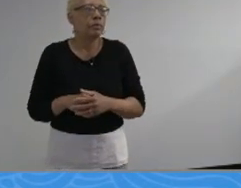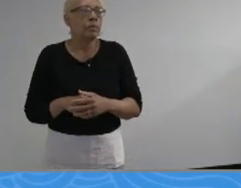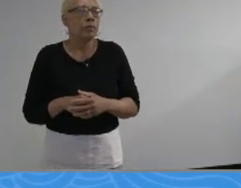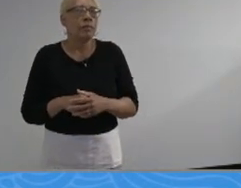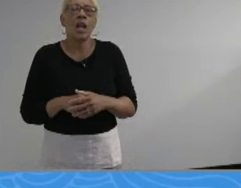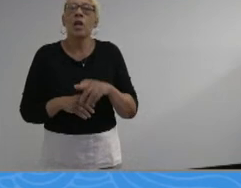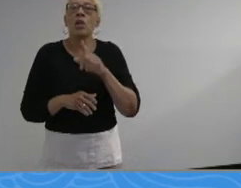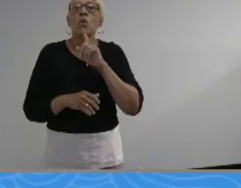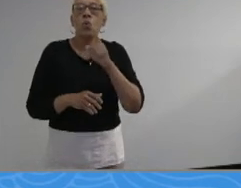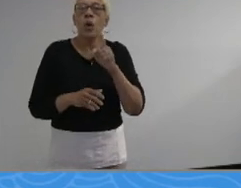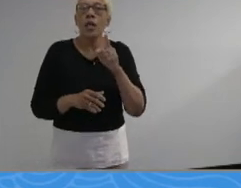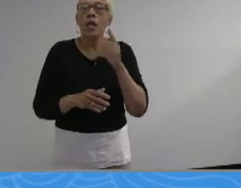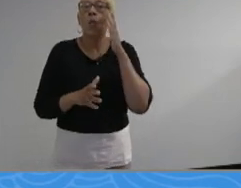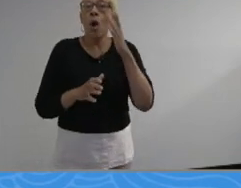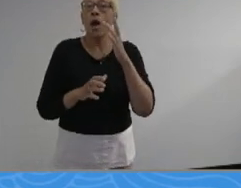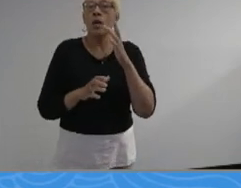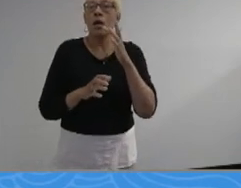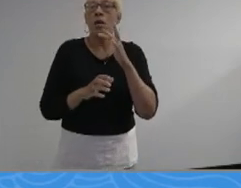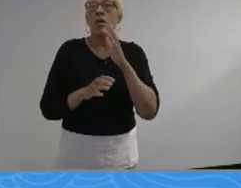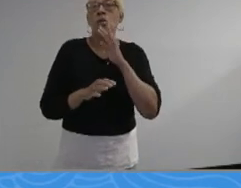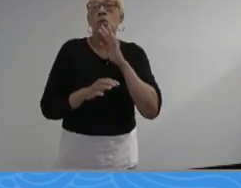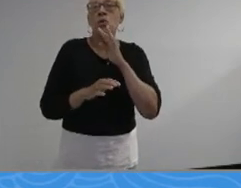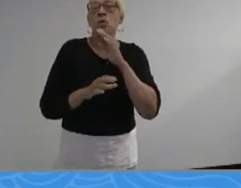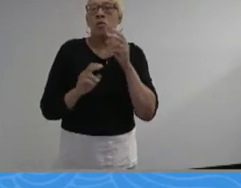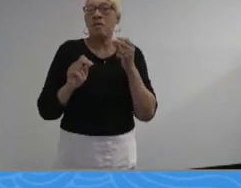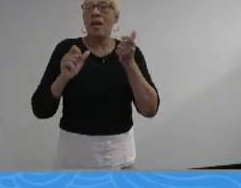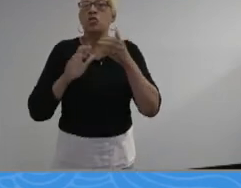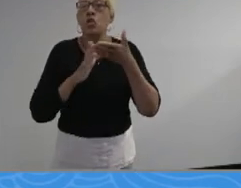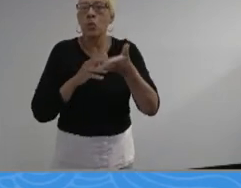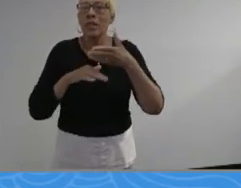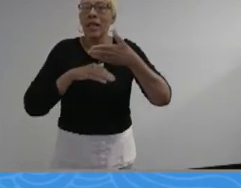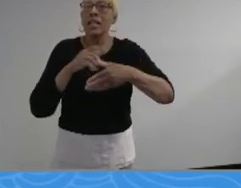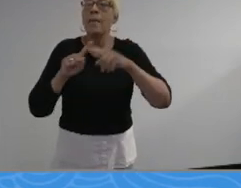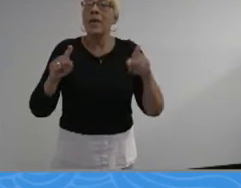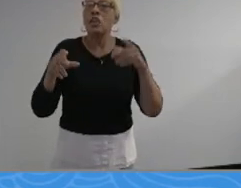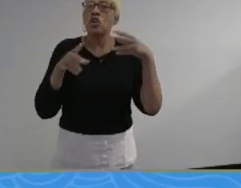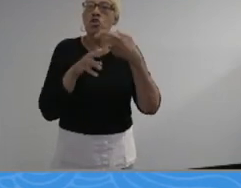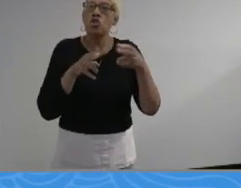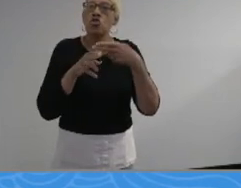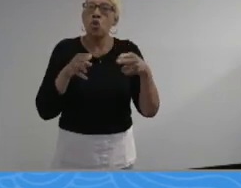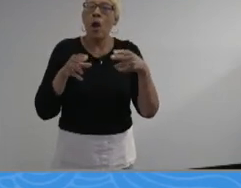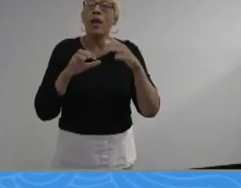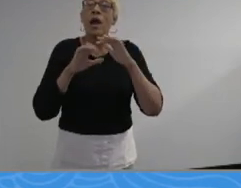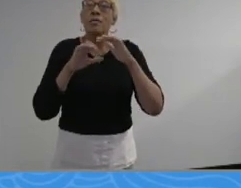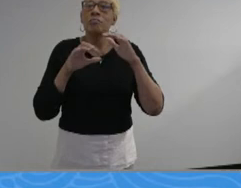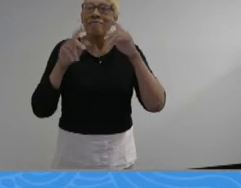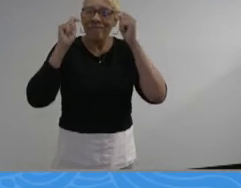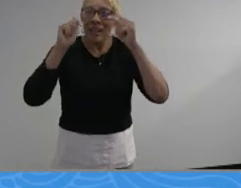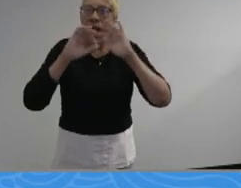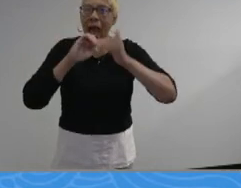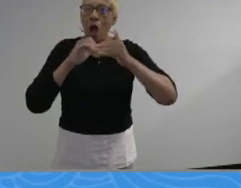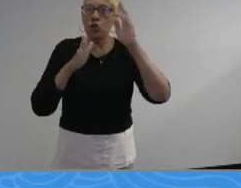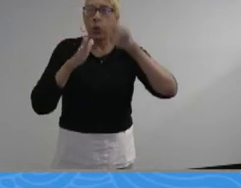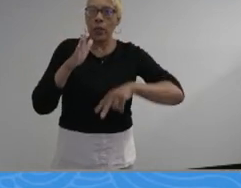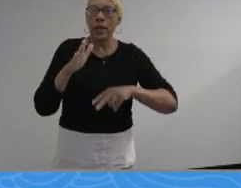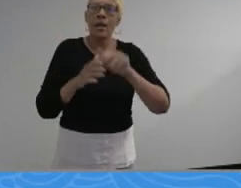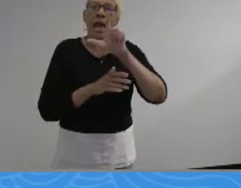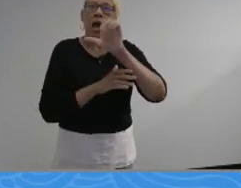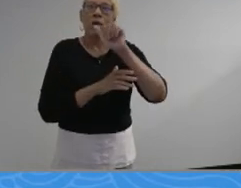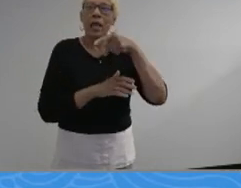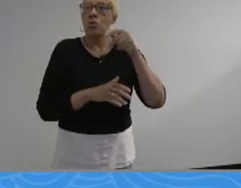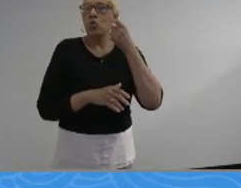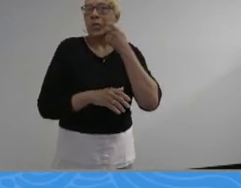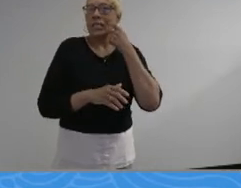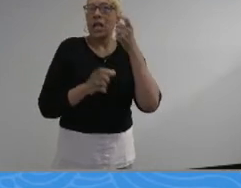I'm going to really fly through the next set of slides, but this is designed to give you a short tutorial on how to read an LCAP. And Long Beach actually just recently released